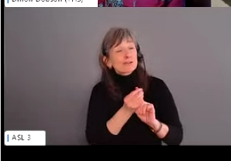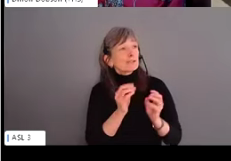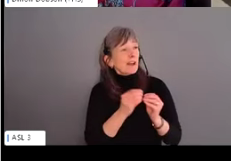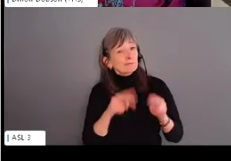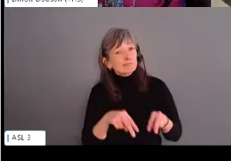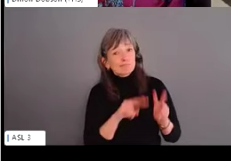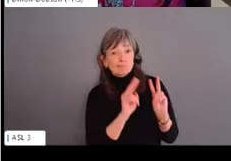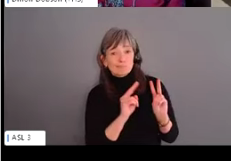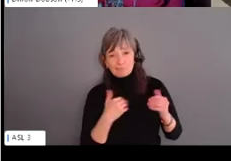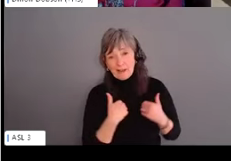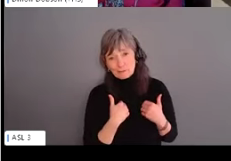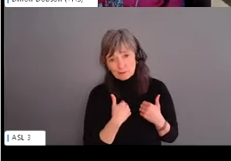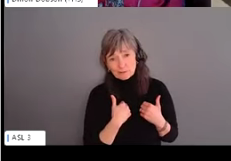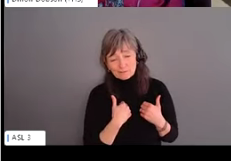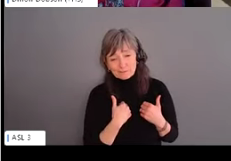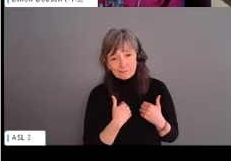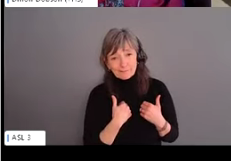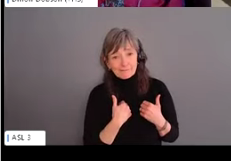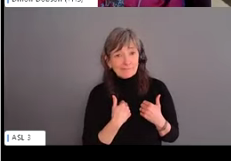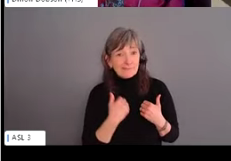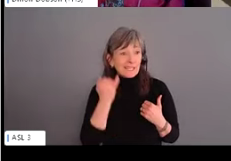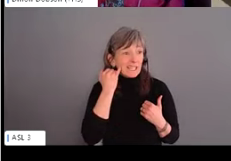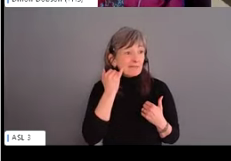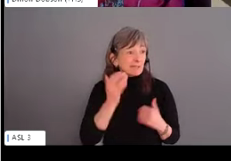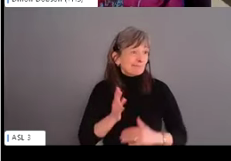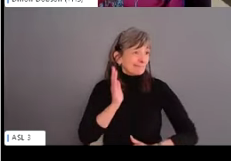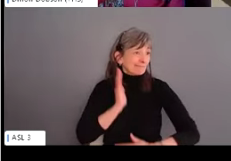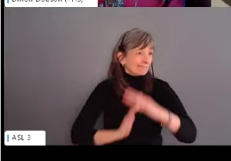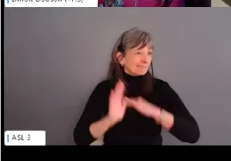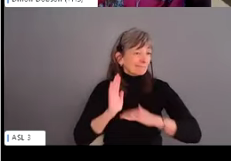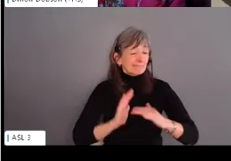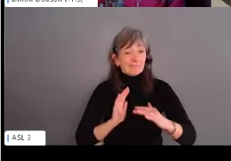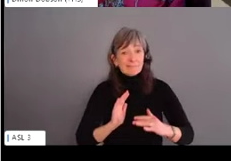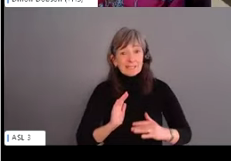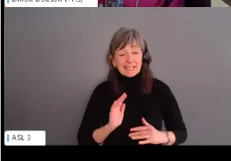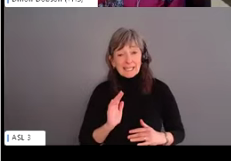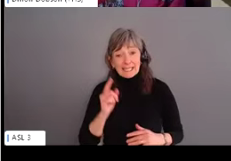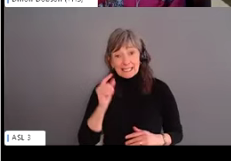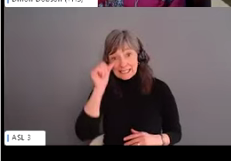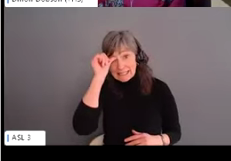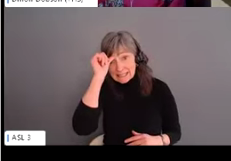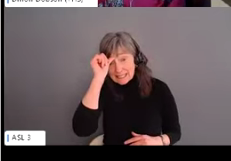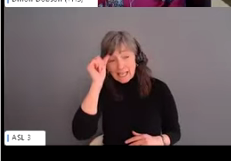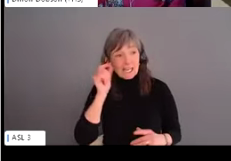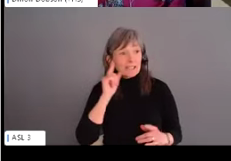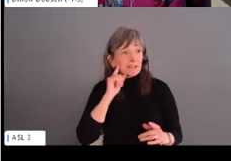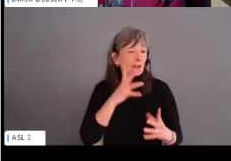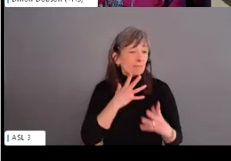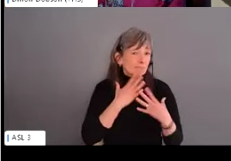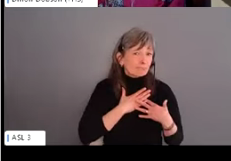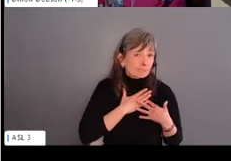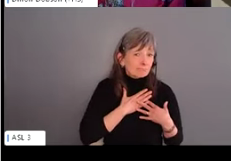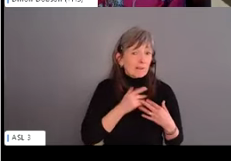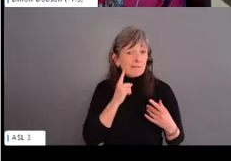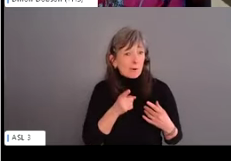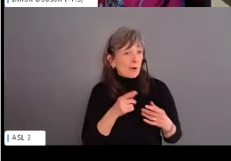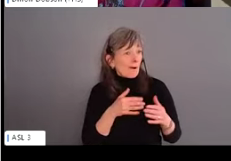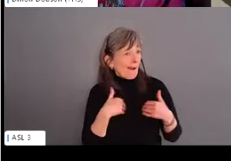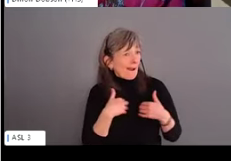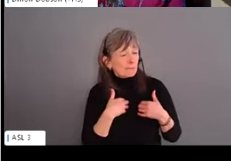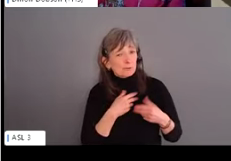right? If we think about ancient India, emphasized compassion and moral duty towards animals.